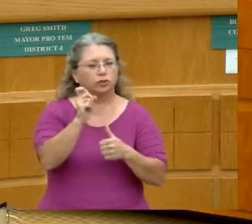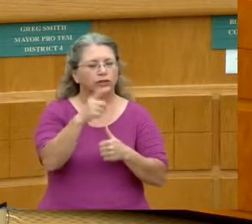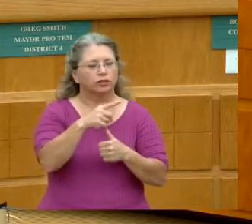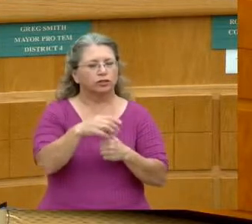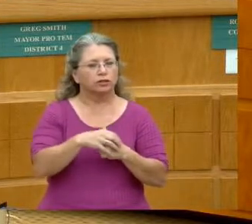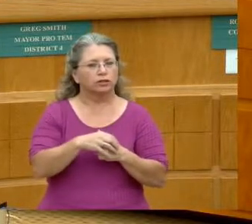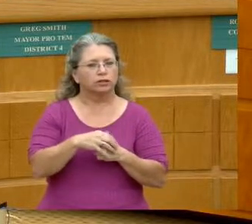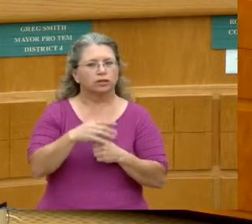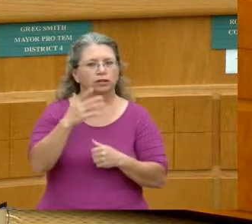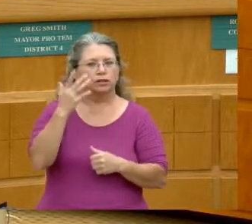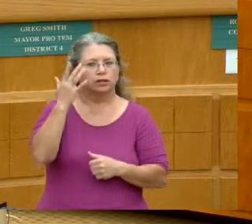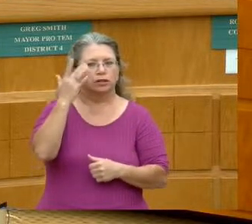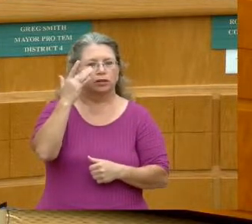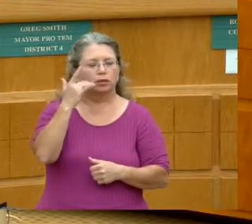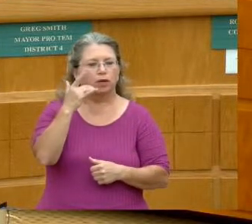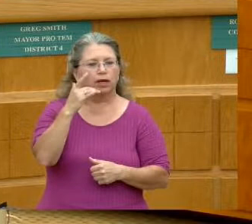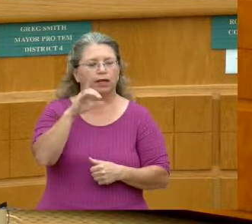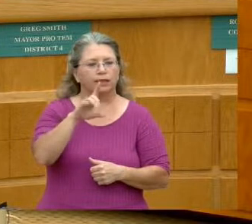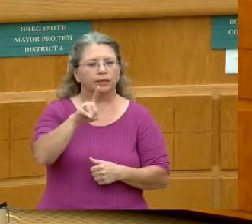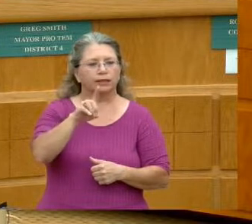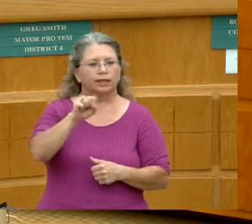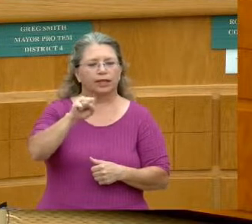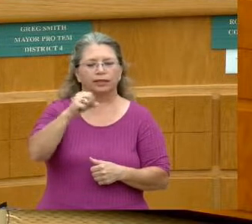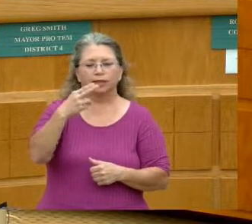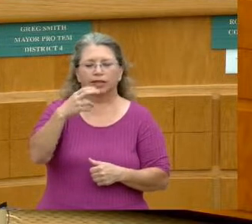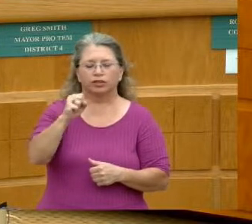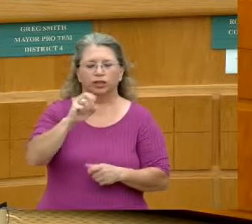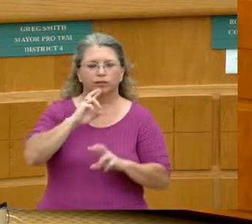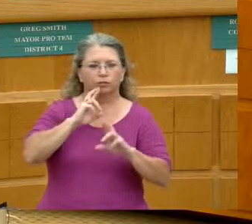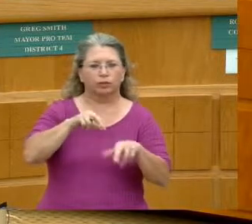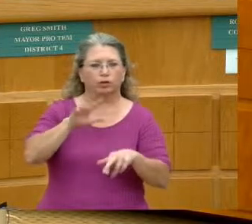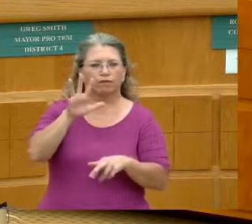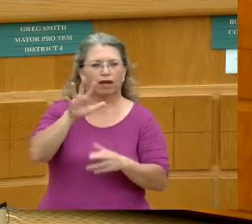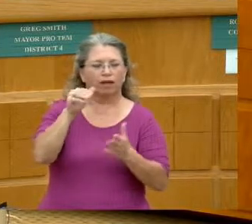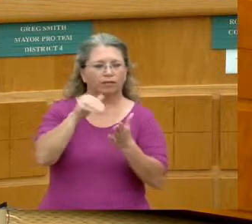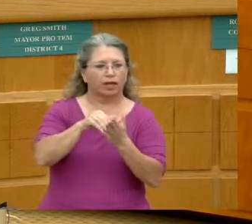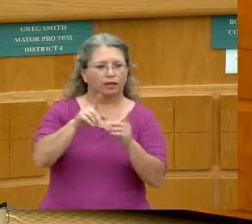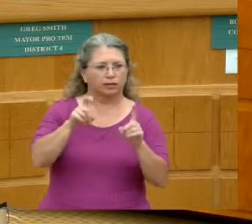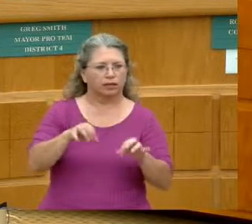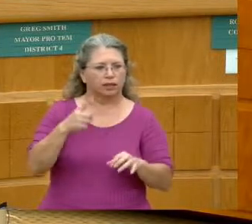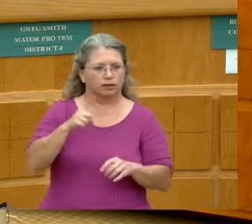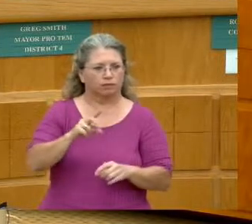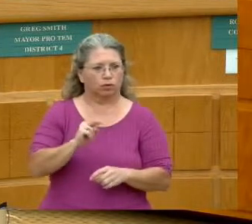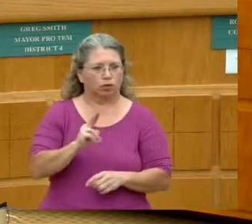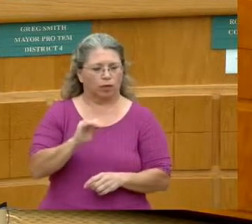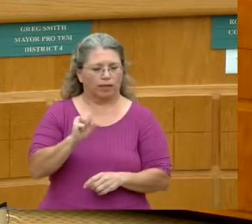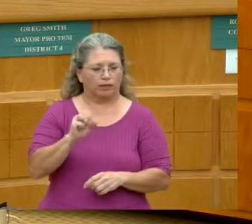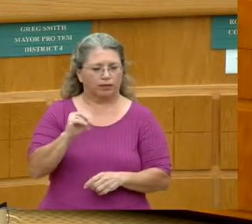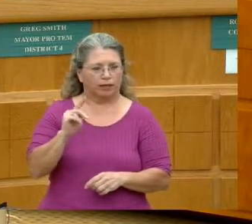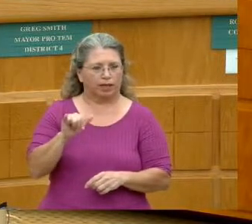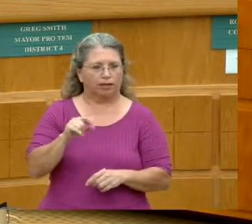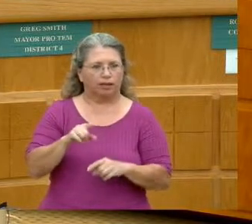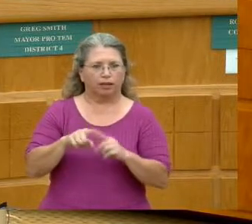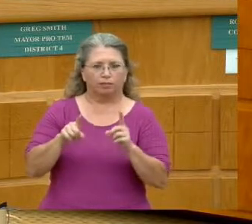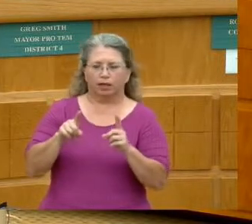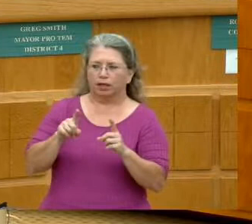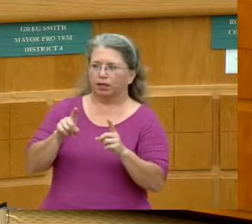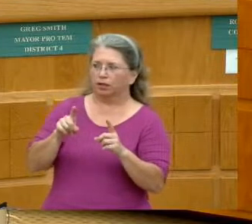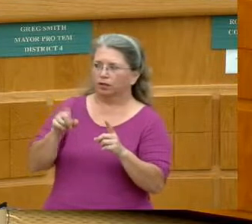is, why does DSHS report 5,000 tests for Nueces County, but the county reports over